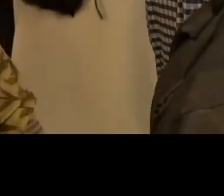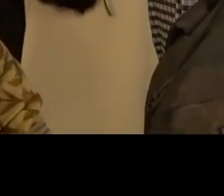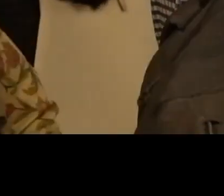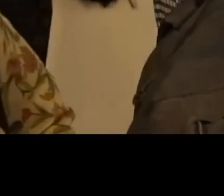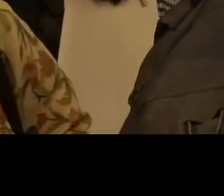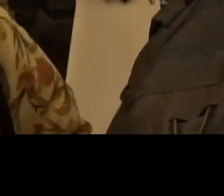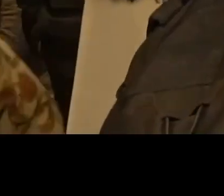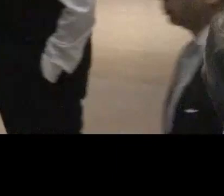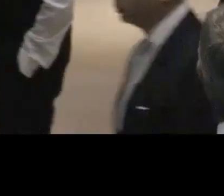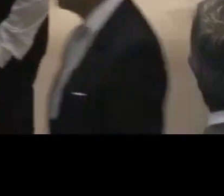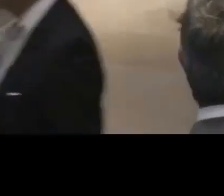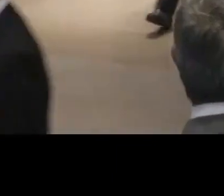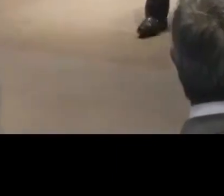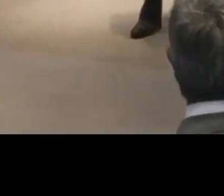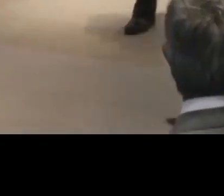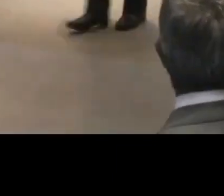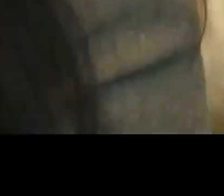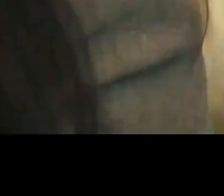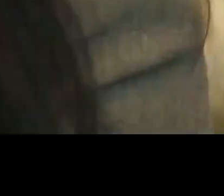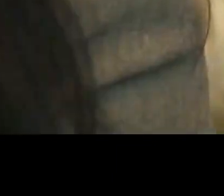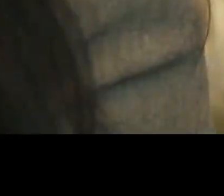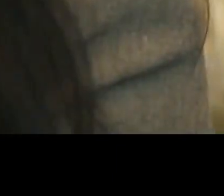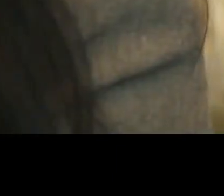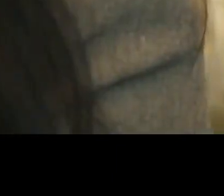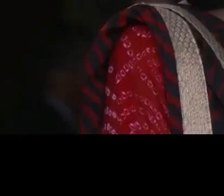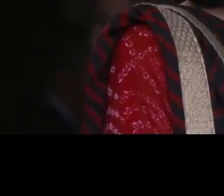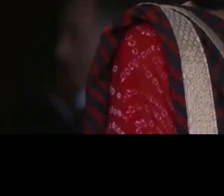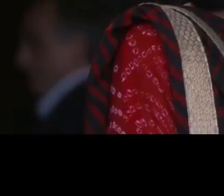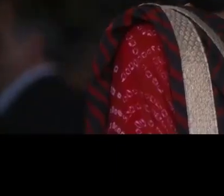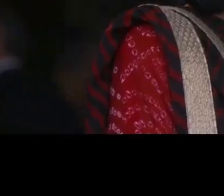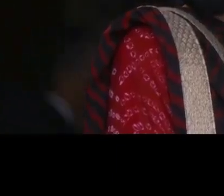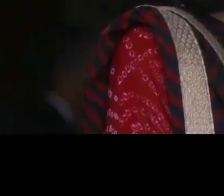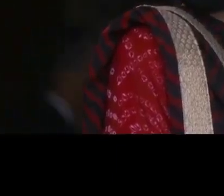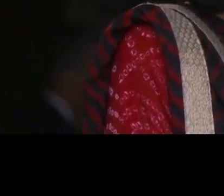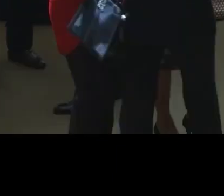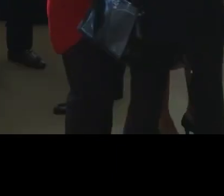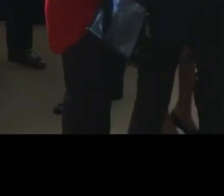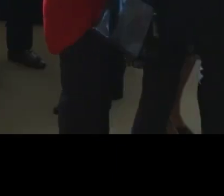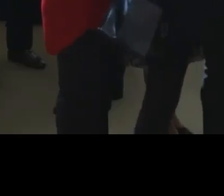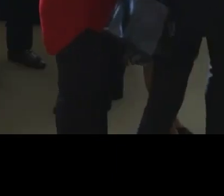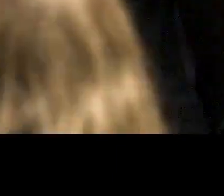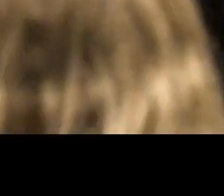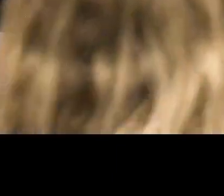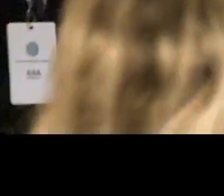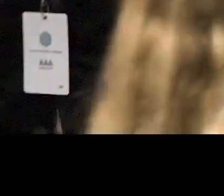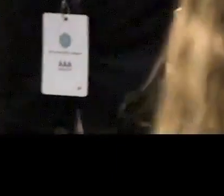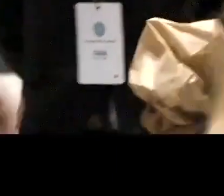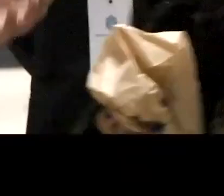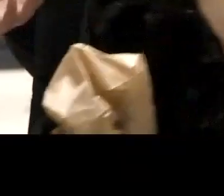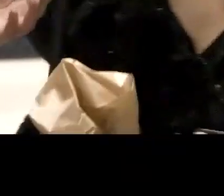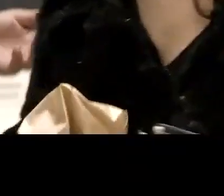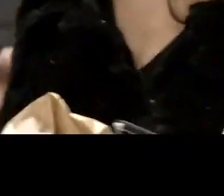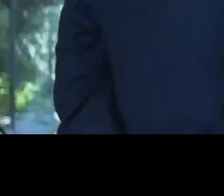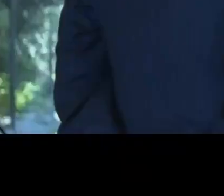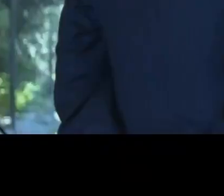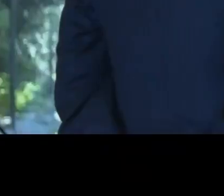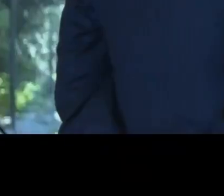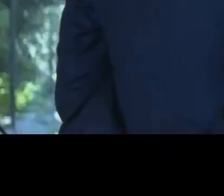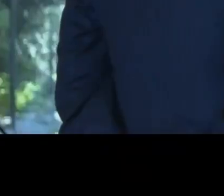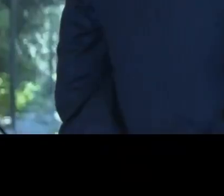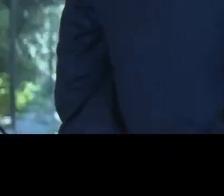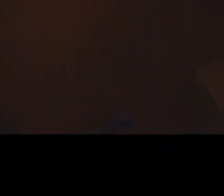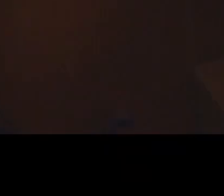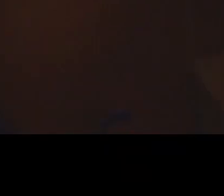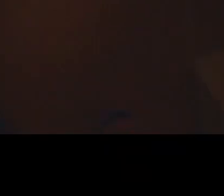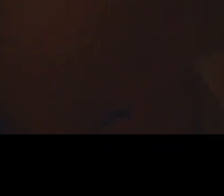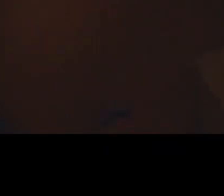the implementation of the Music Awards. It was back in 2001 that my brother launched in Central Asia the Aga Khan Music Initiative,